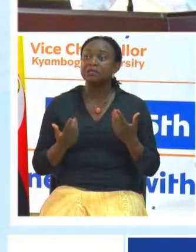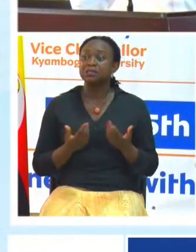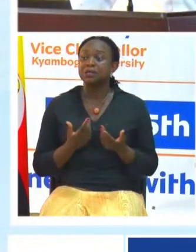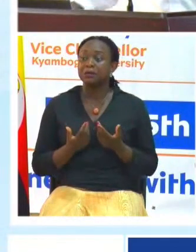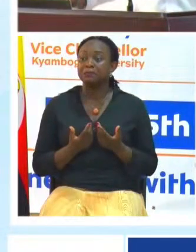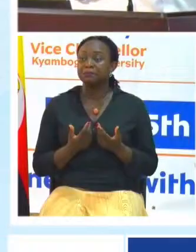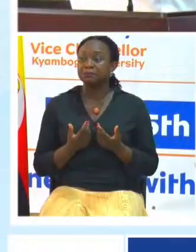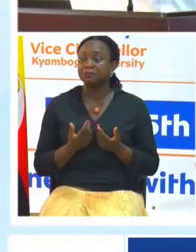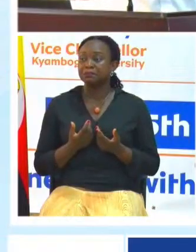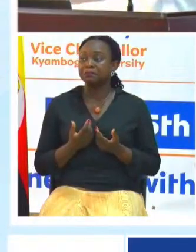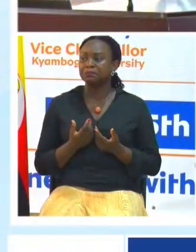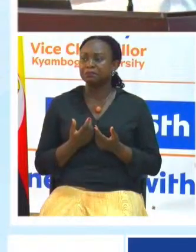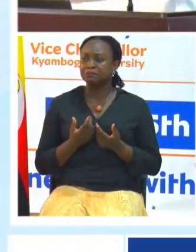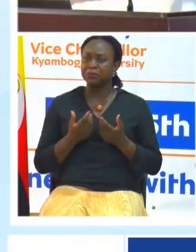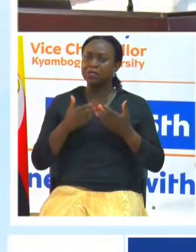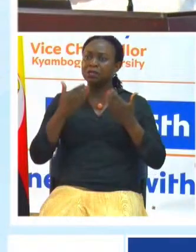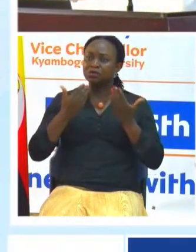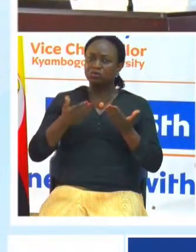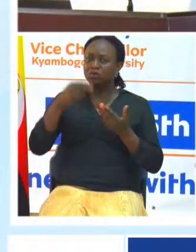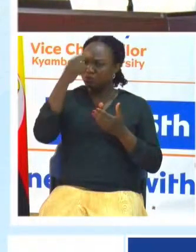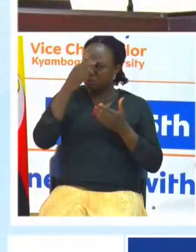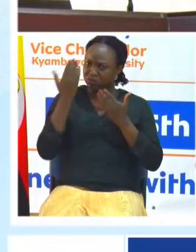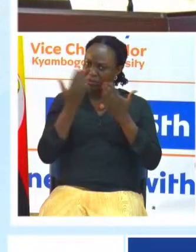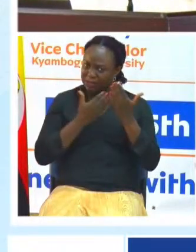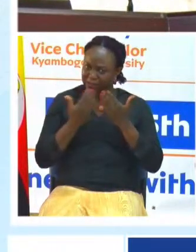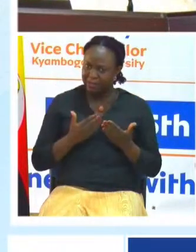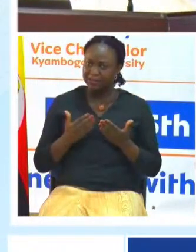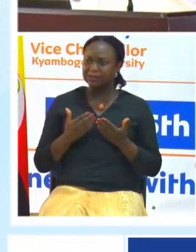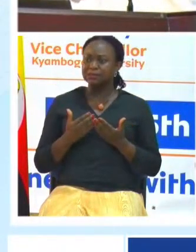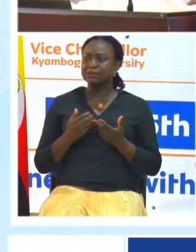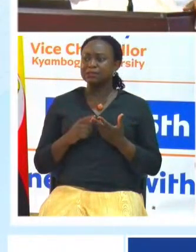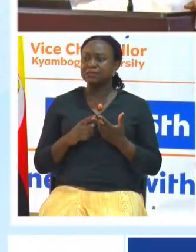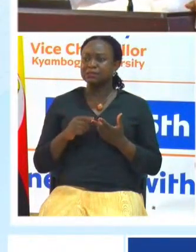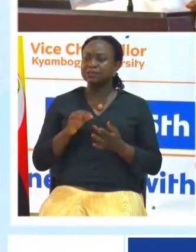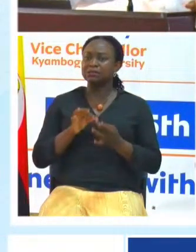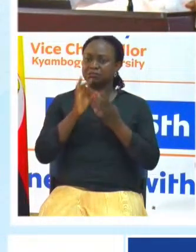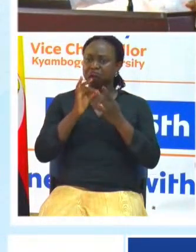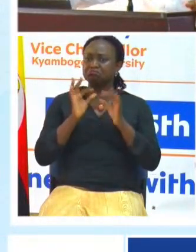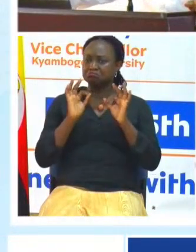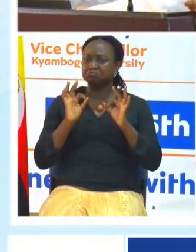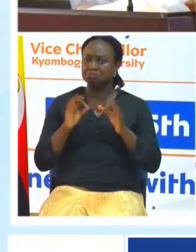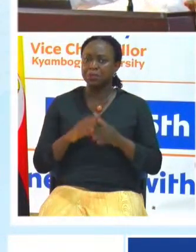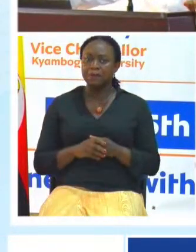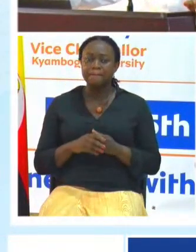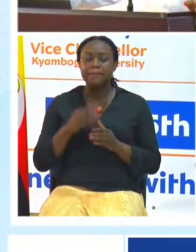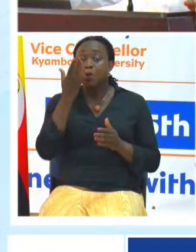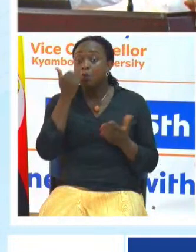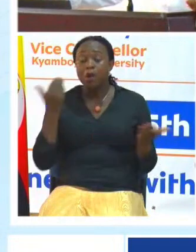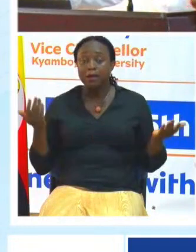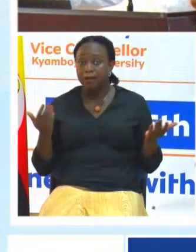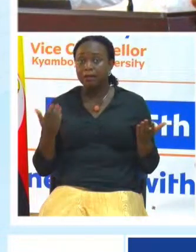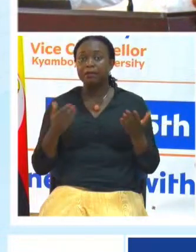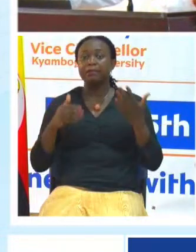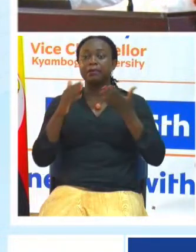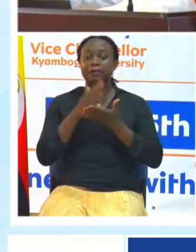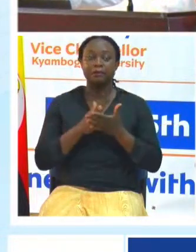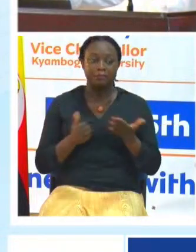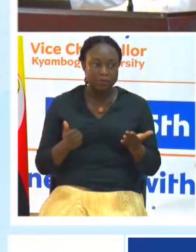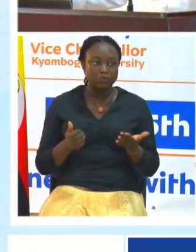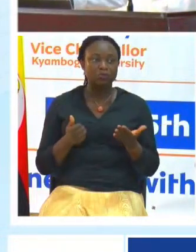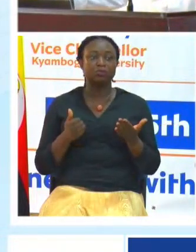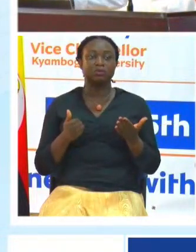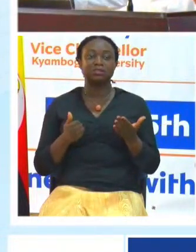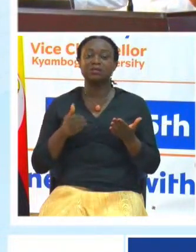so graduate studies in the United States are very unique. And what makes them unique is they are the